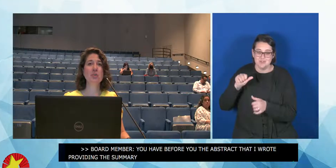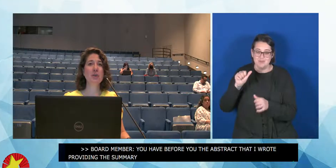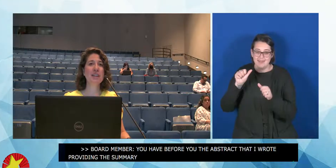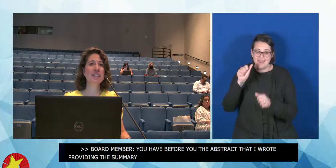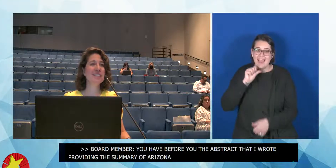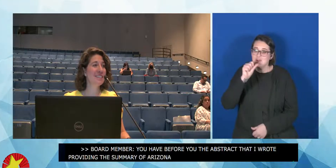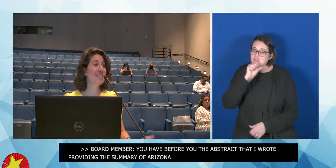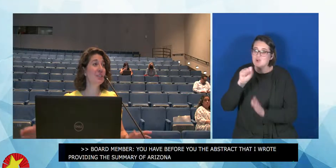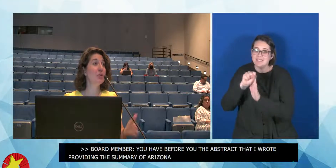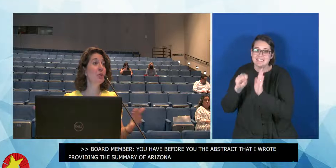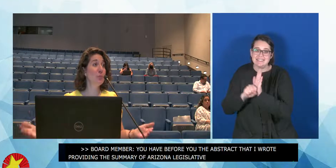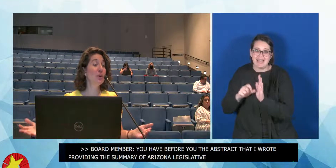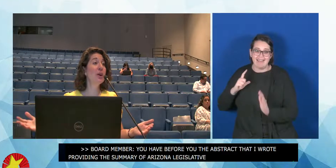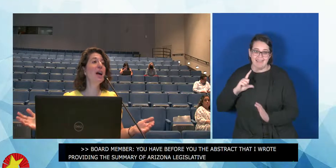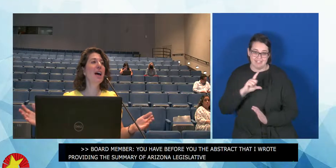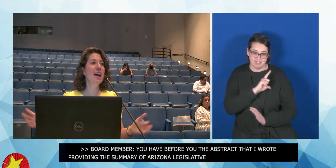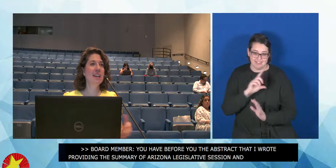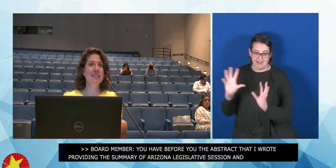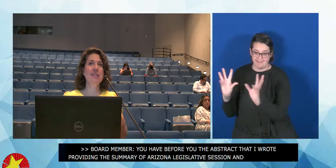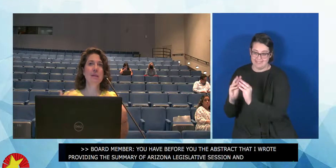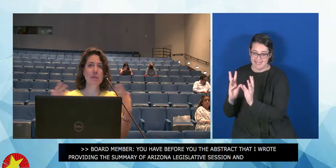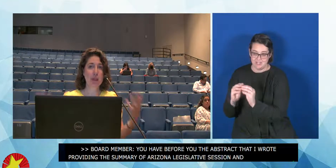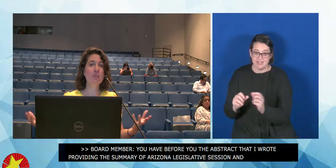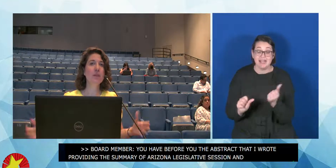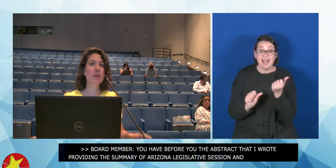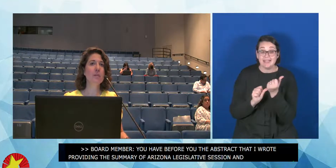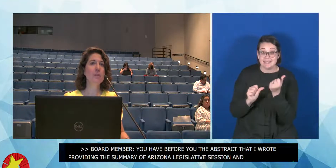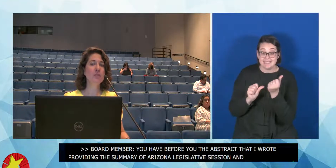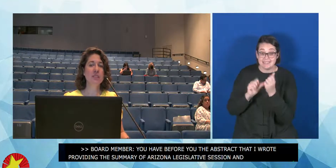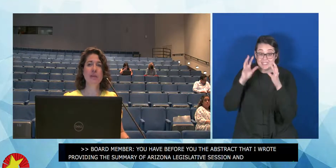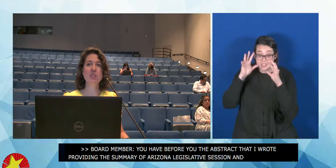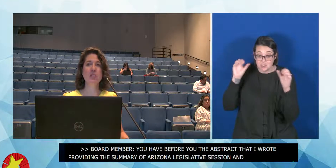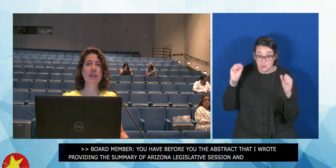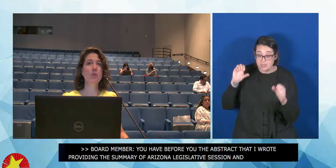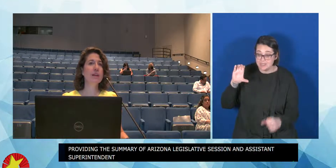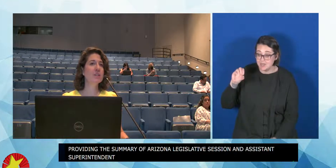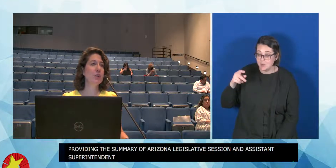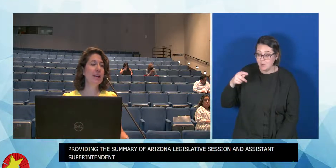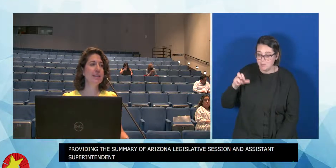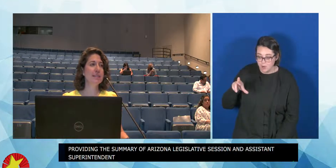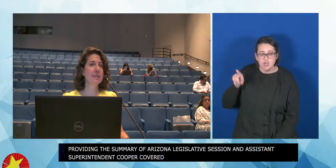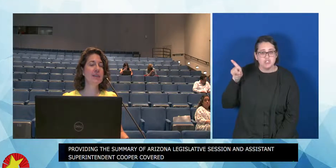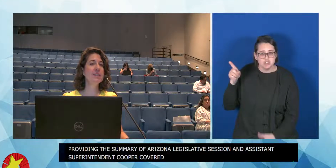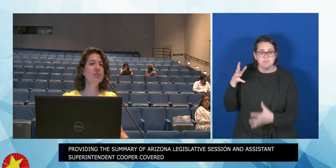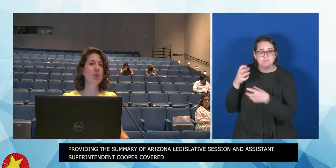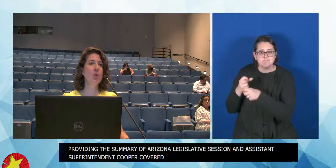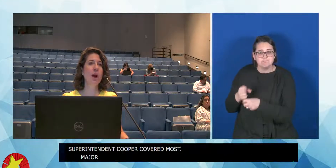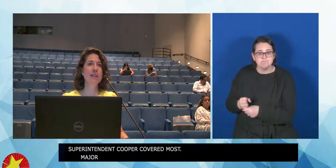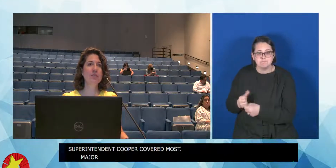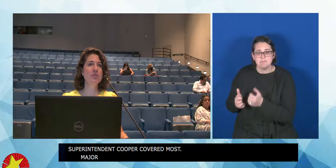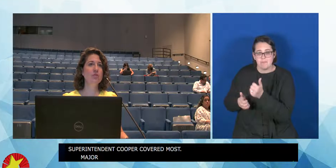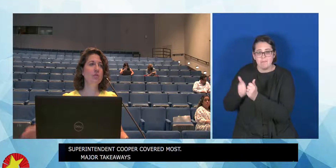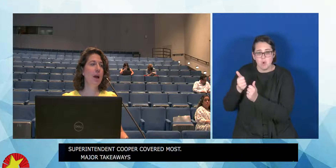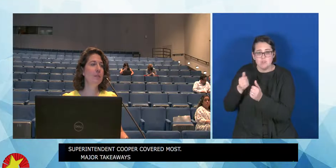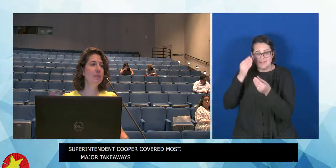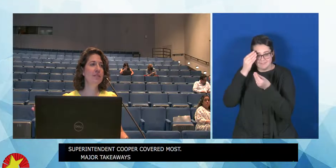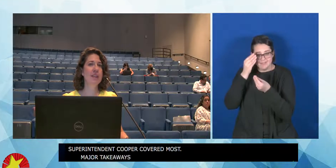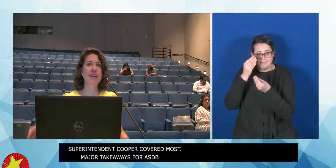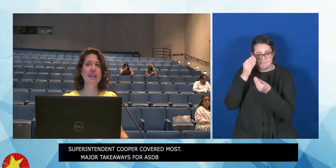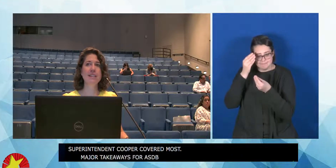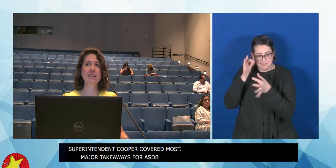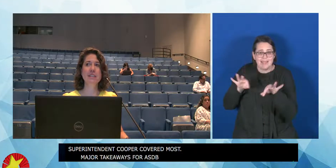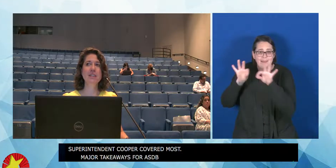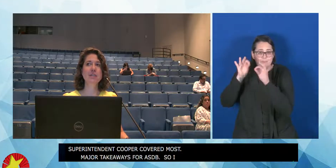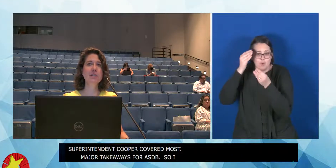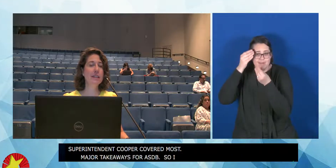Assistant Superintendent Cooper covered most of the major takeaways for ASDB, so I do not believe that